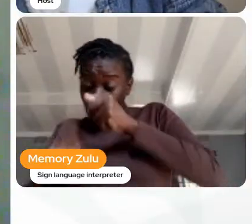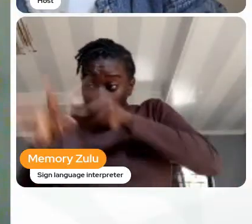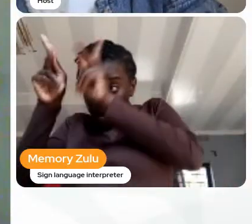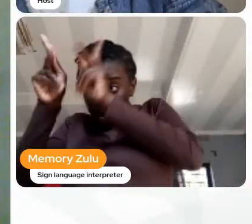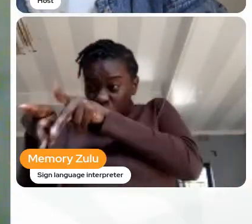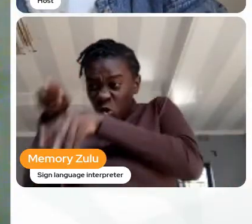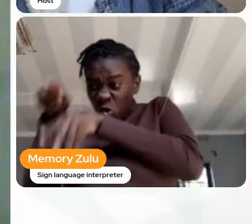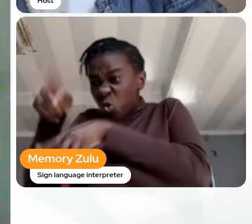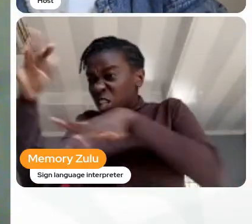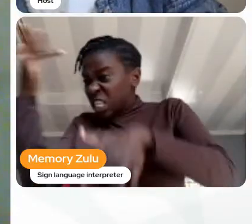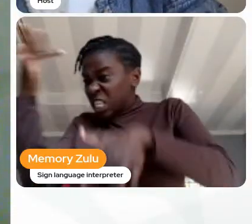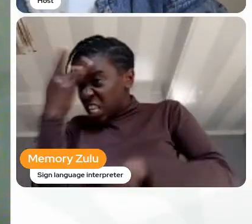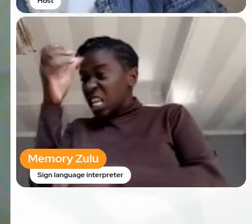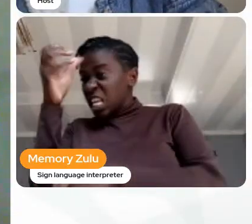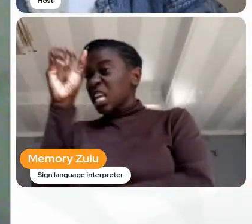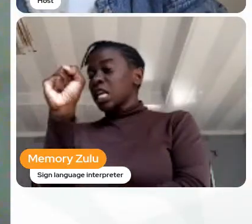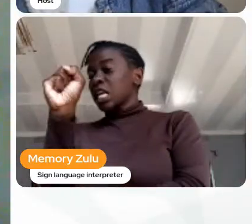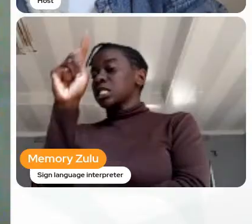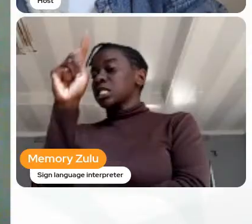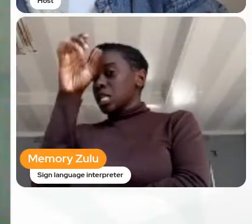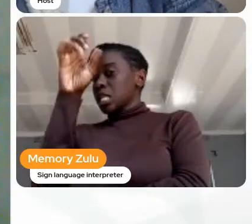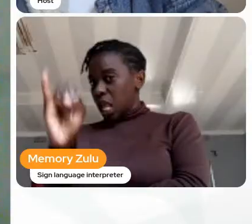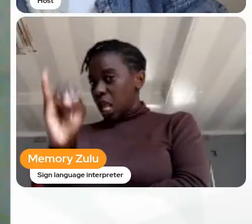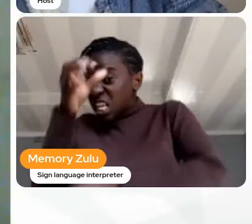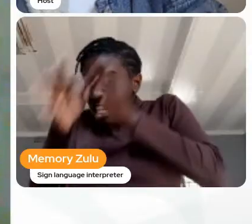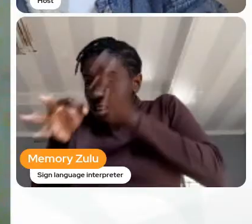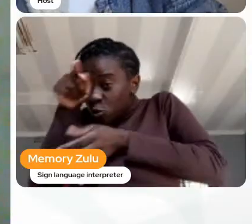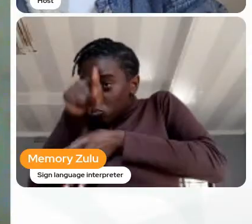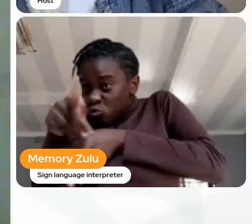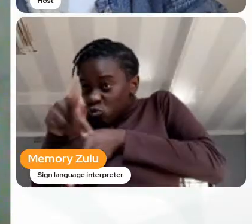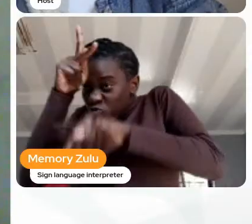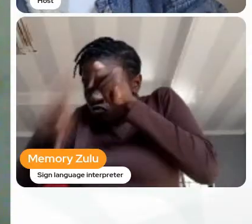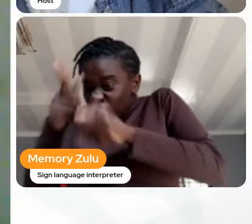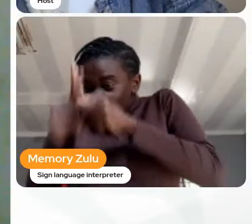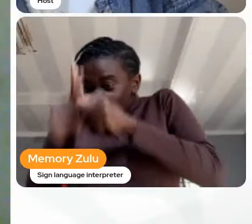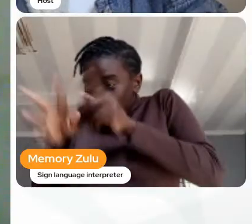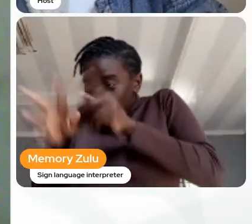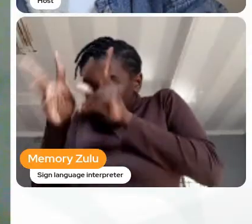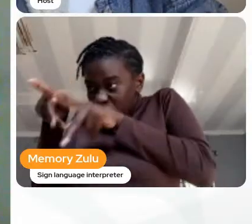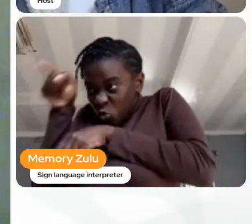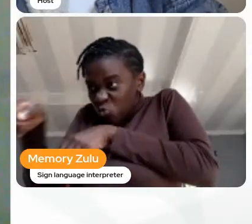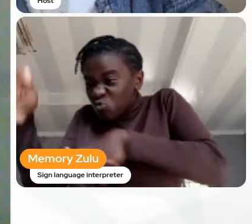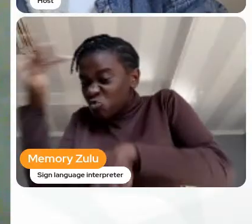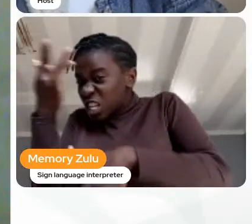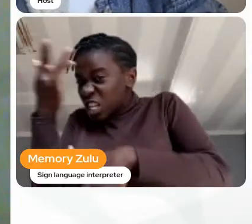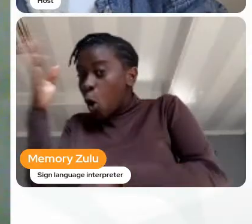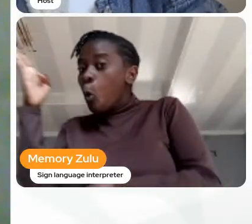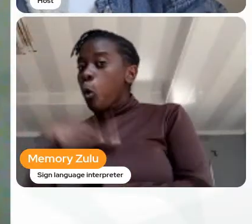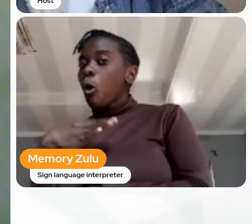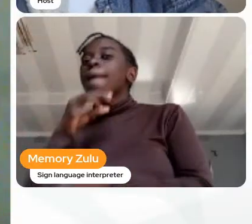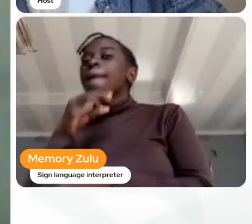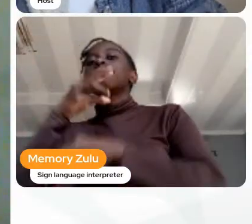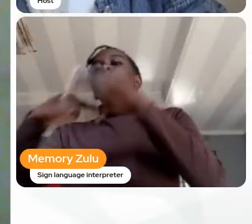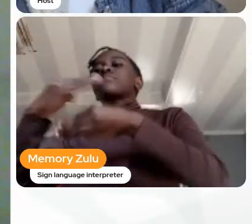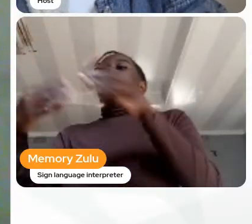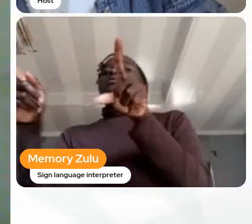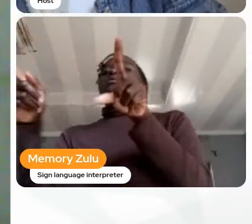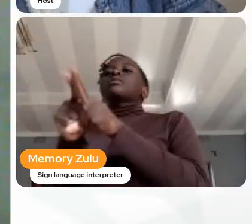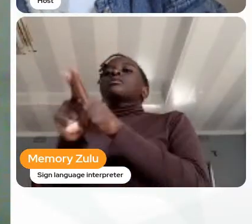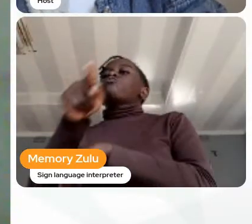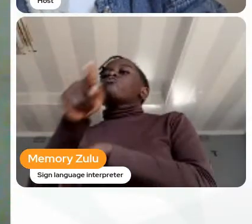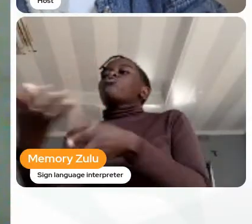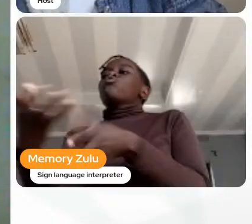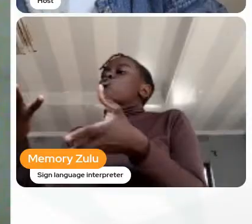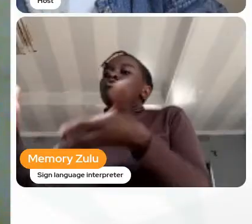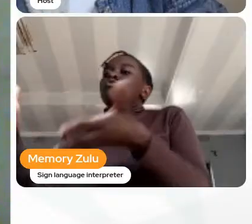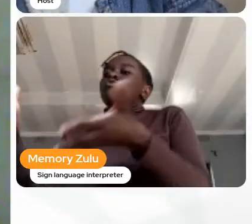these sexually transmitted diseases also, they are transmitted during childbirth, in which a child can get it from the